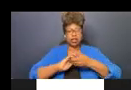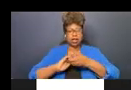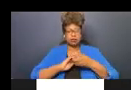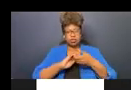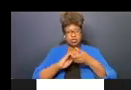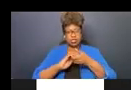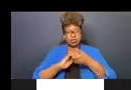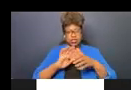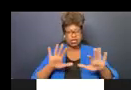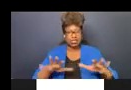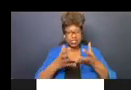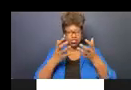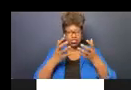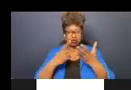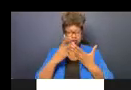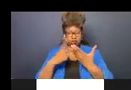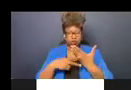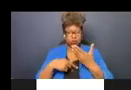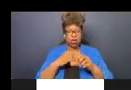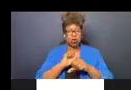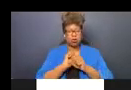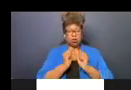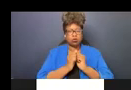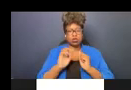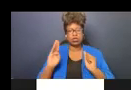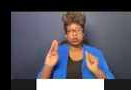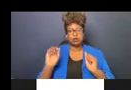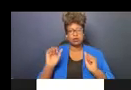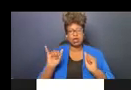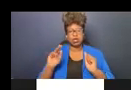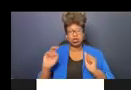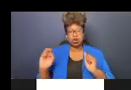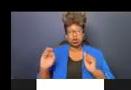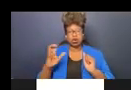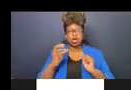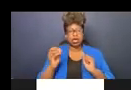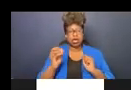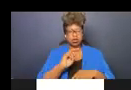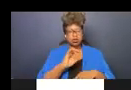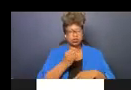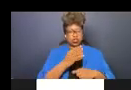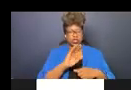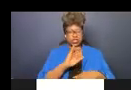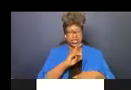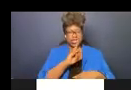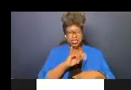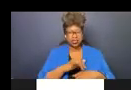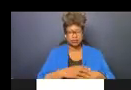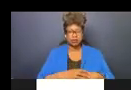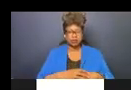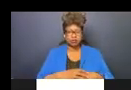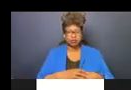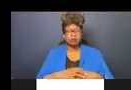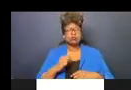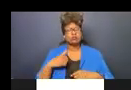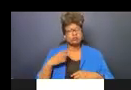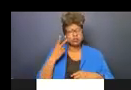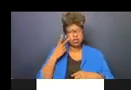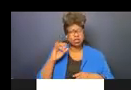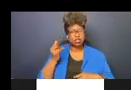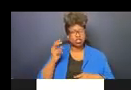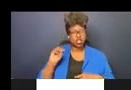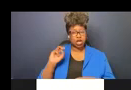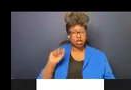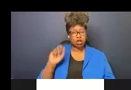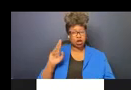Program, and I work with both Bayonne and Jersey City. I see we're also joined by John